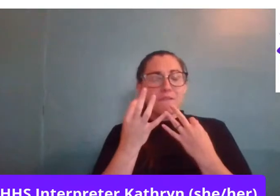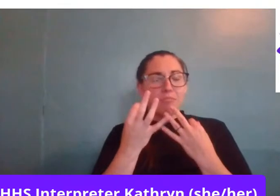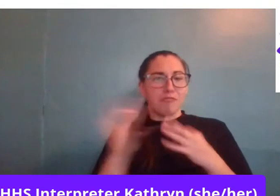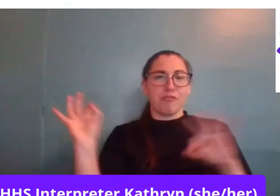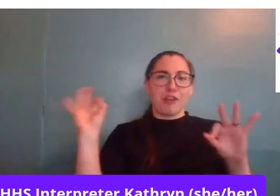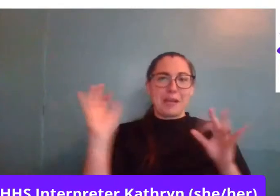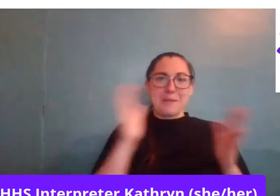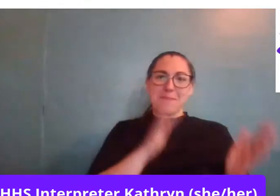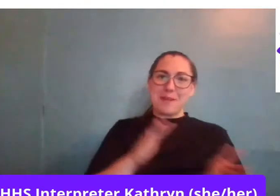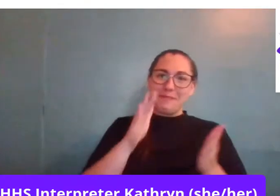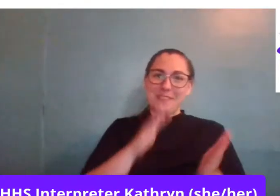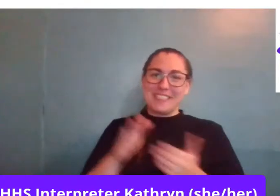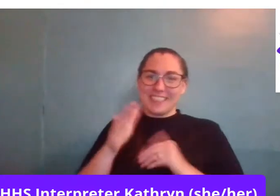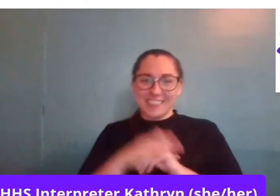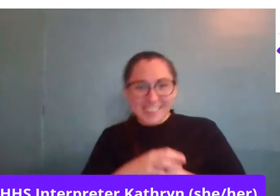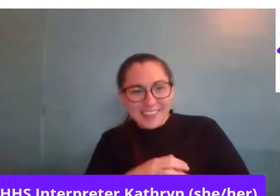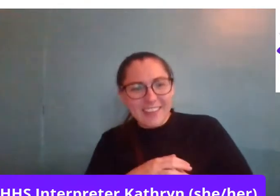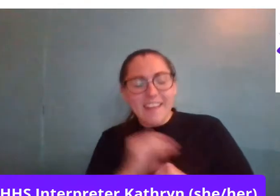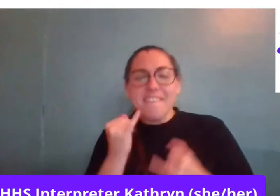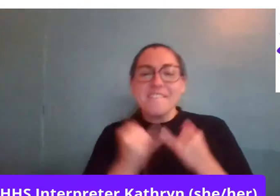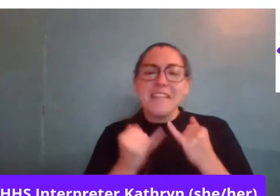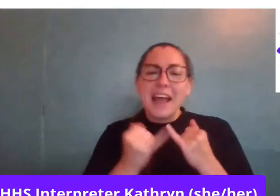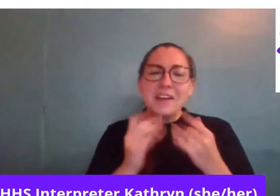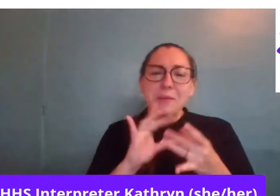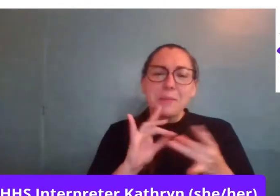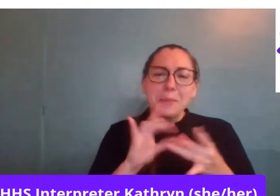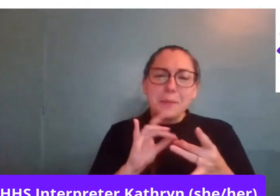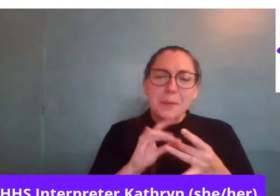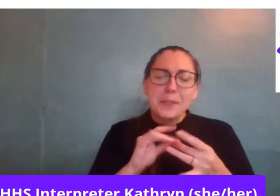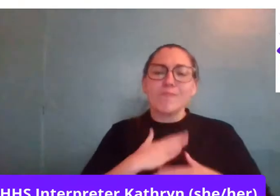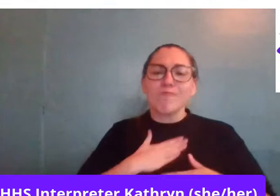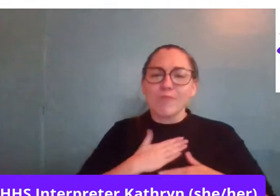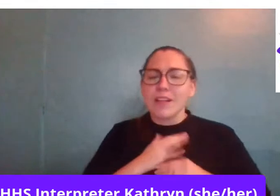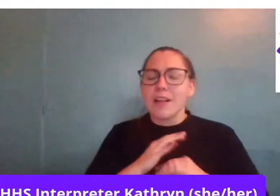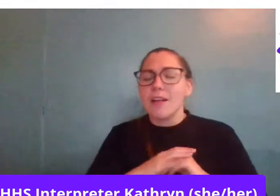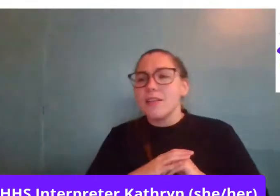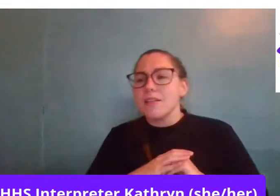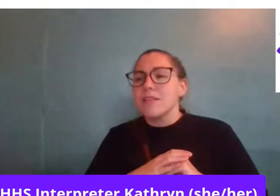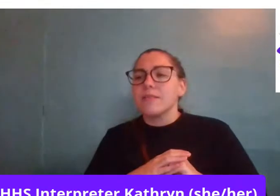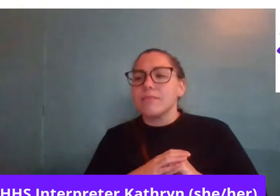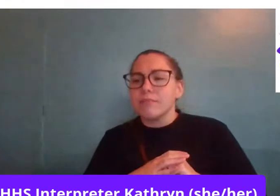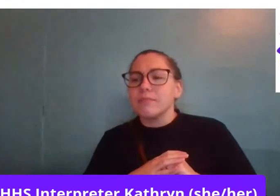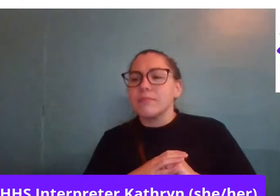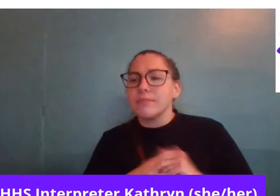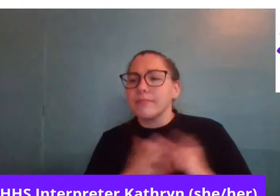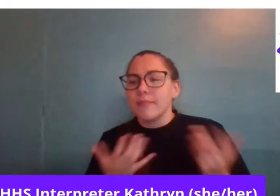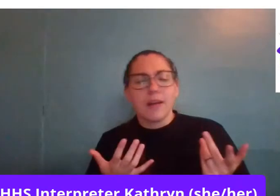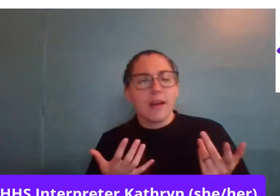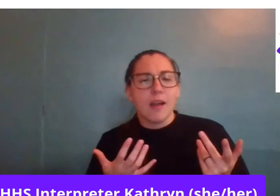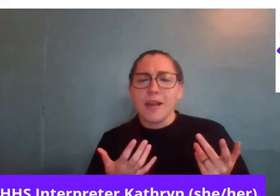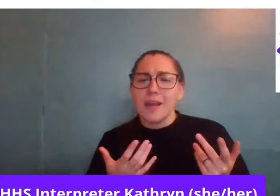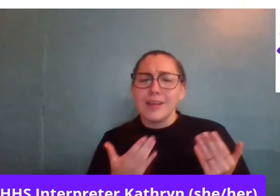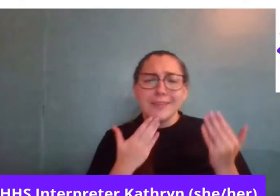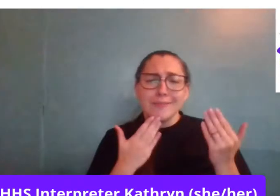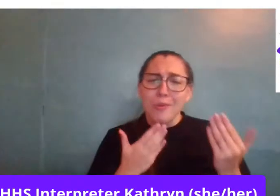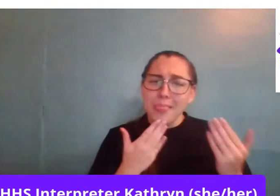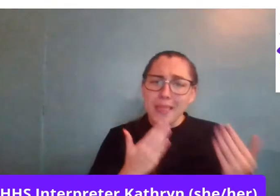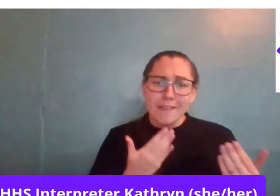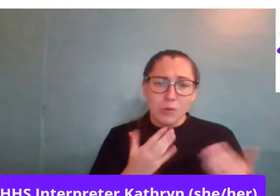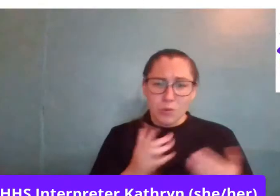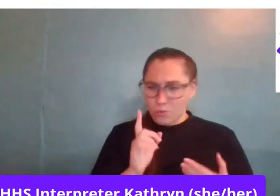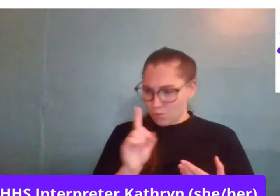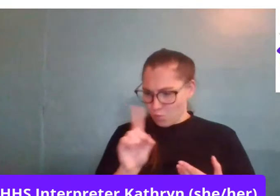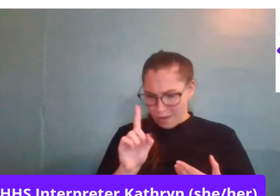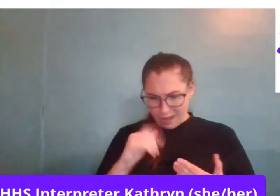preparation. My final words is, I just am just so thankful of where I'm at now